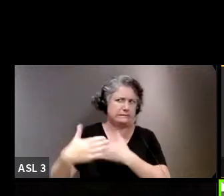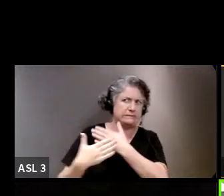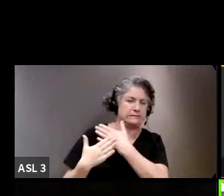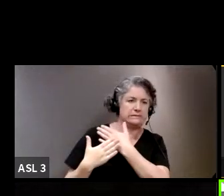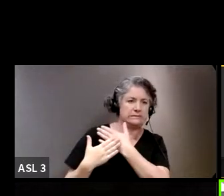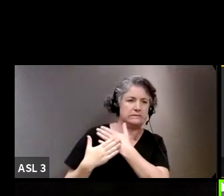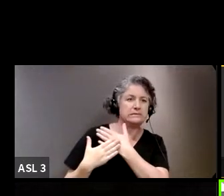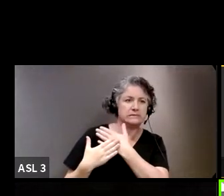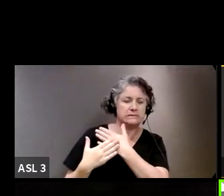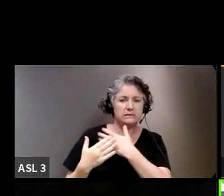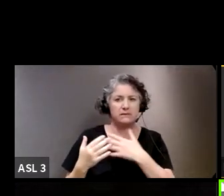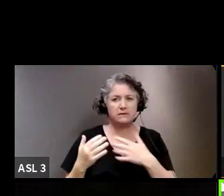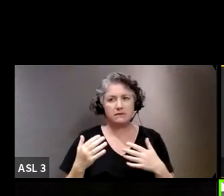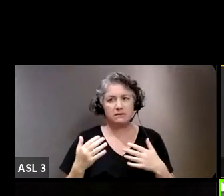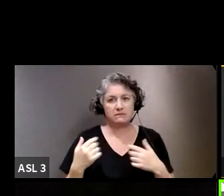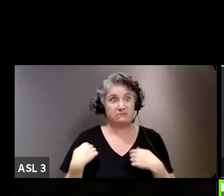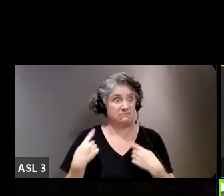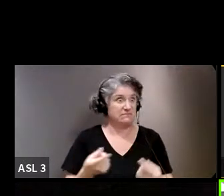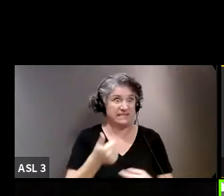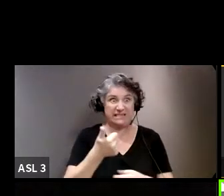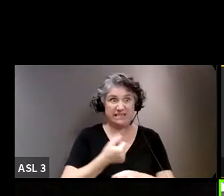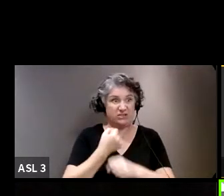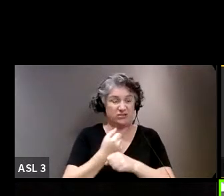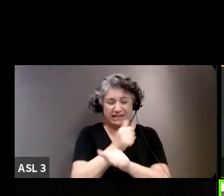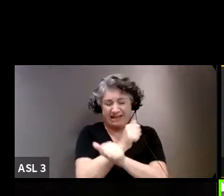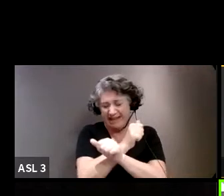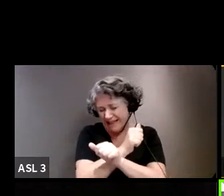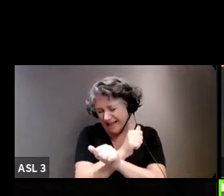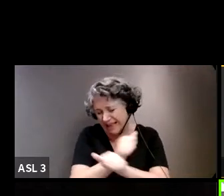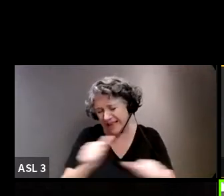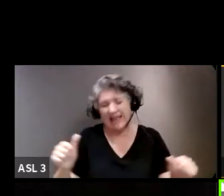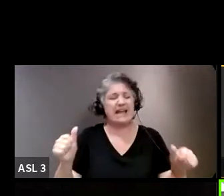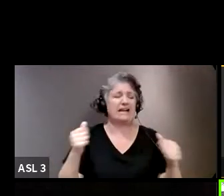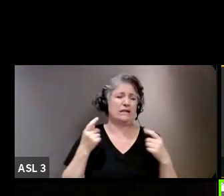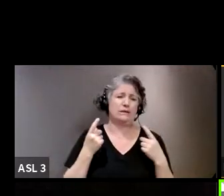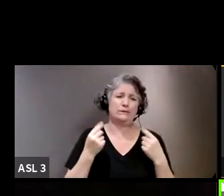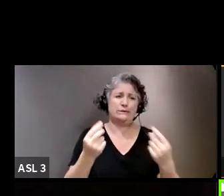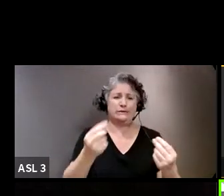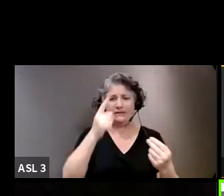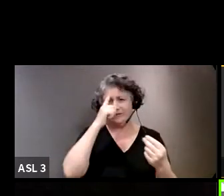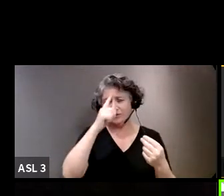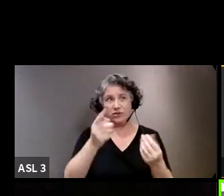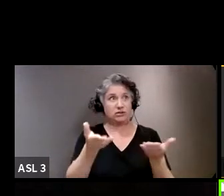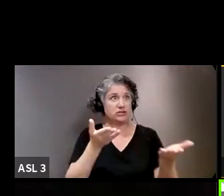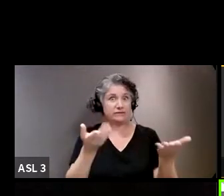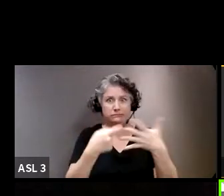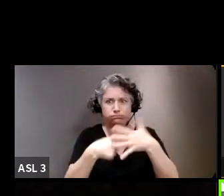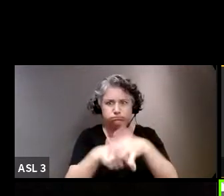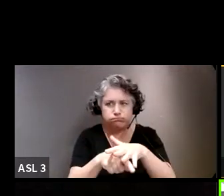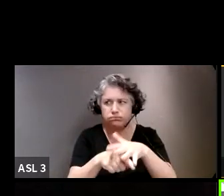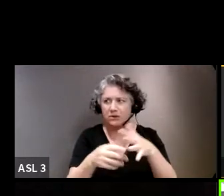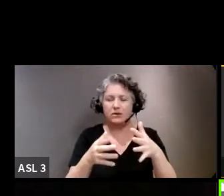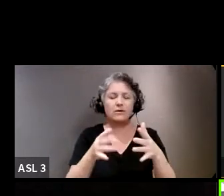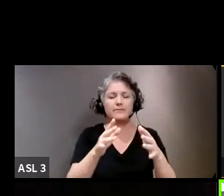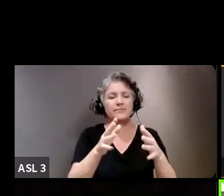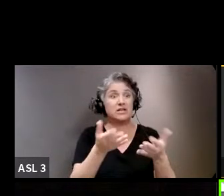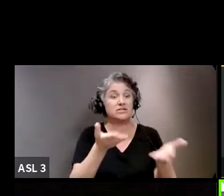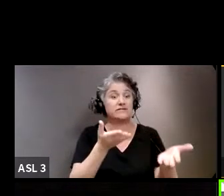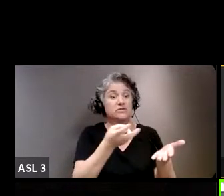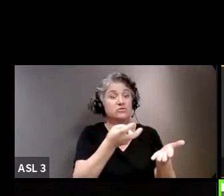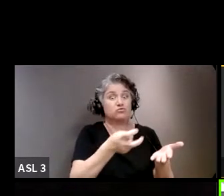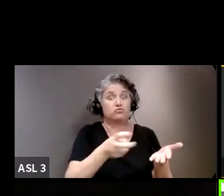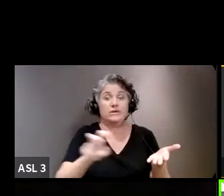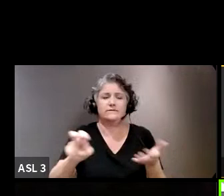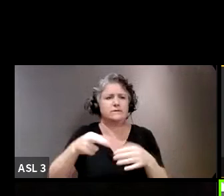effort we've seen in the last decade to to provide integrated services for the or the transfer services the